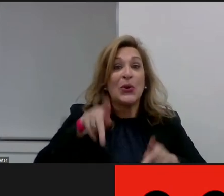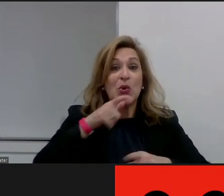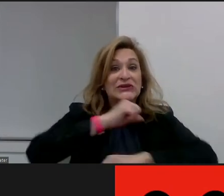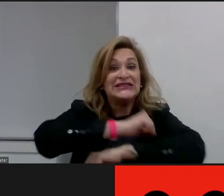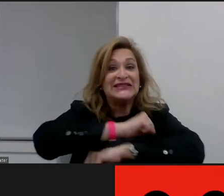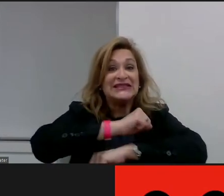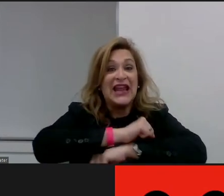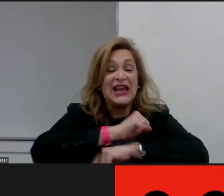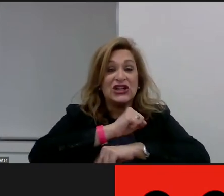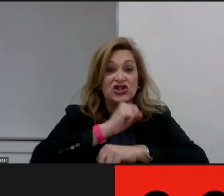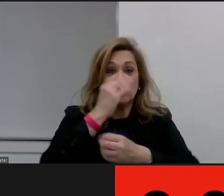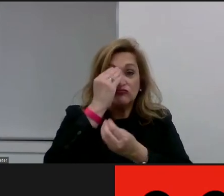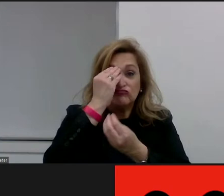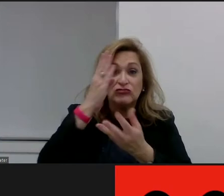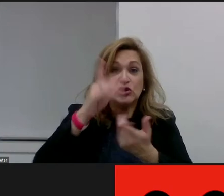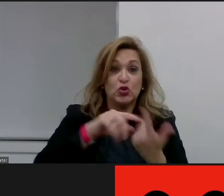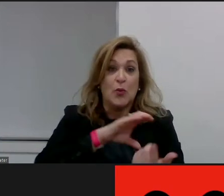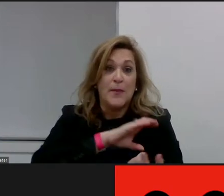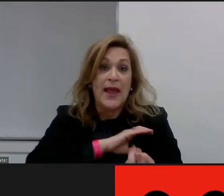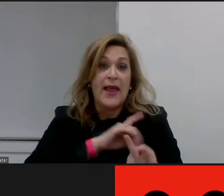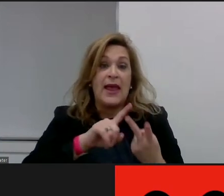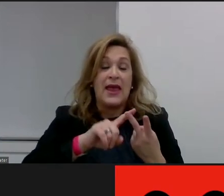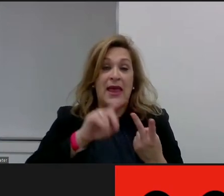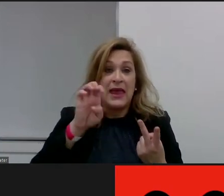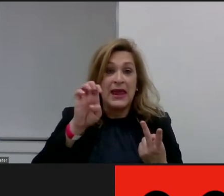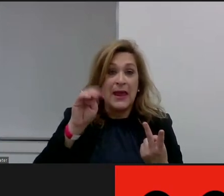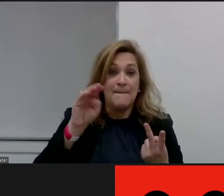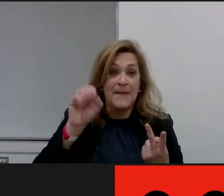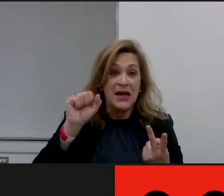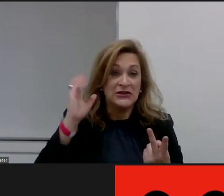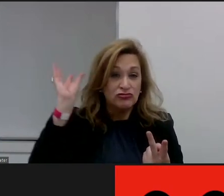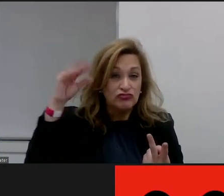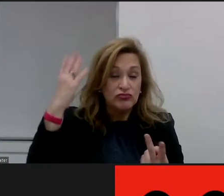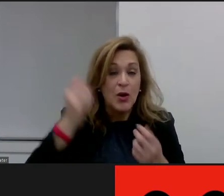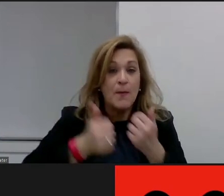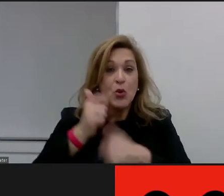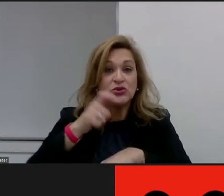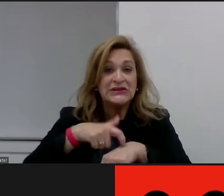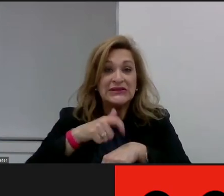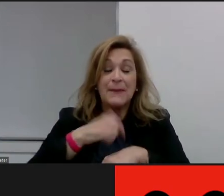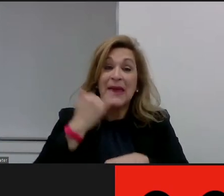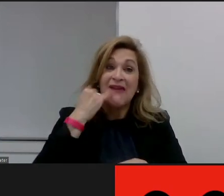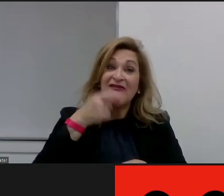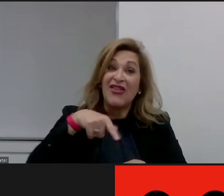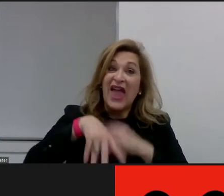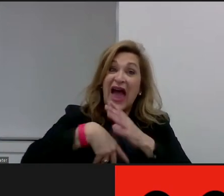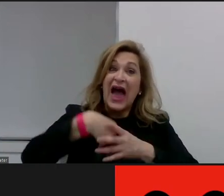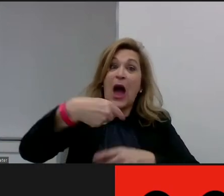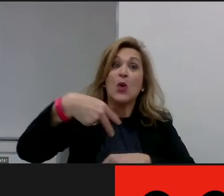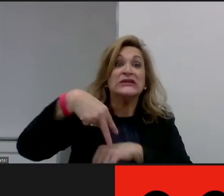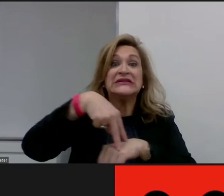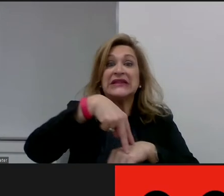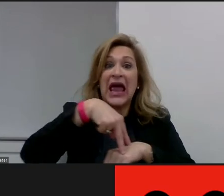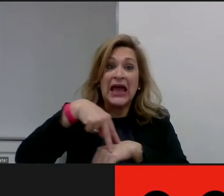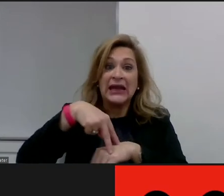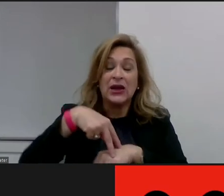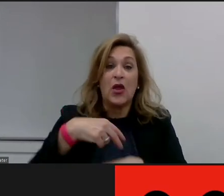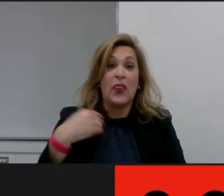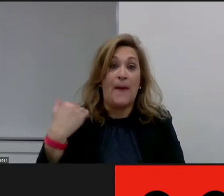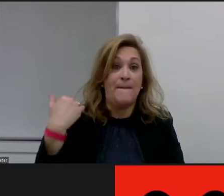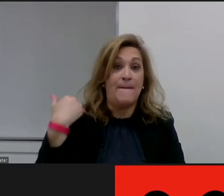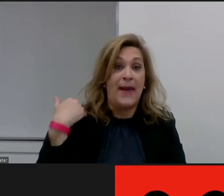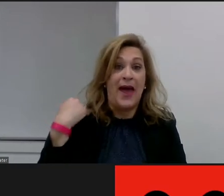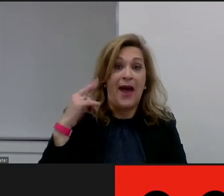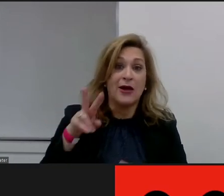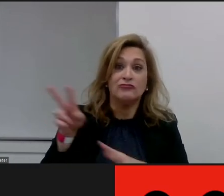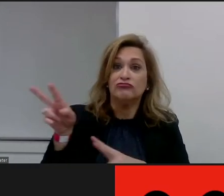police and EMS aware most times. With them being outside the booths and having to have their backs turned to